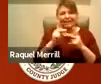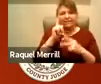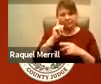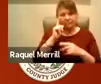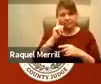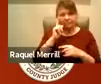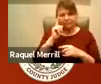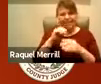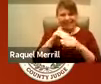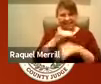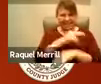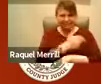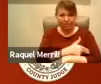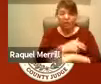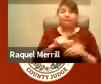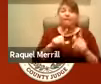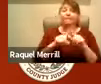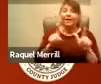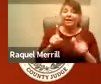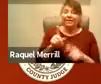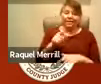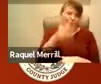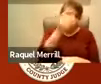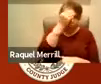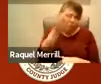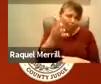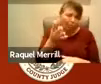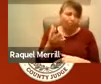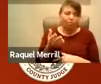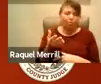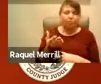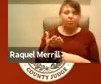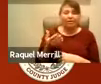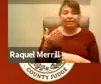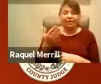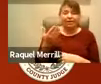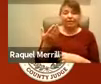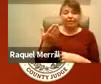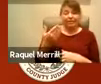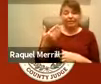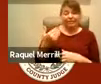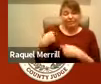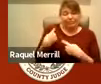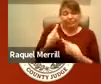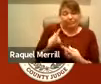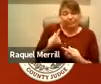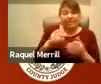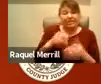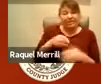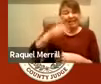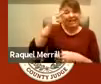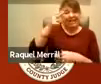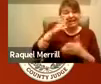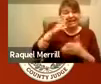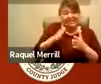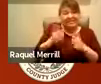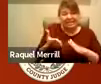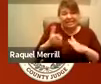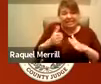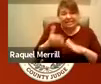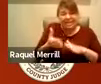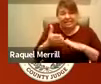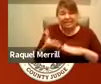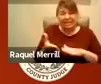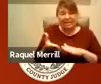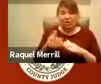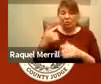well know, unfortunately, because we've had such a high death rate in the last couple of weeks. I mean, we were